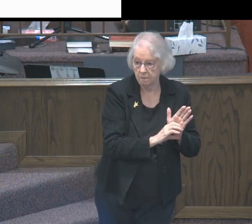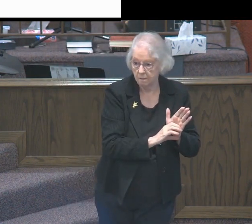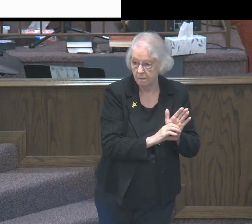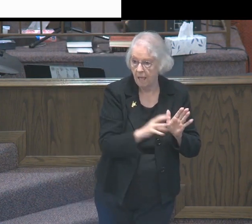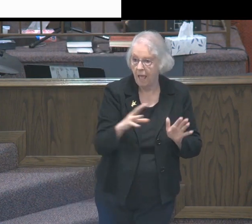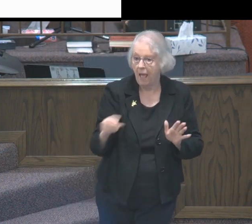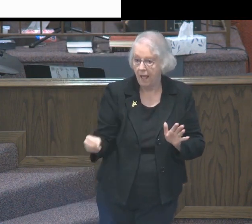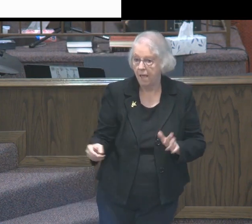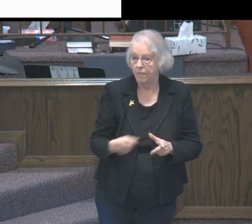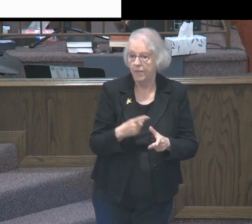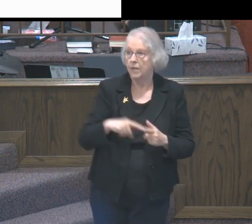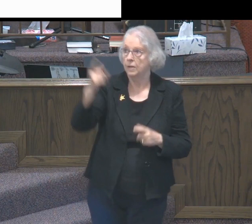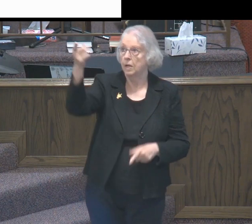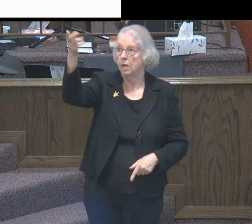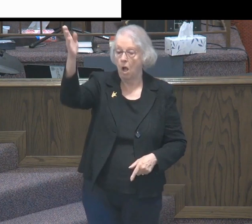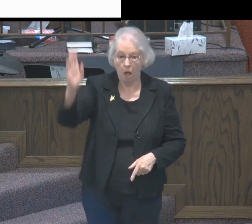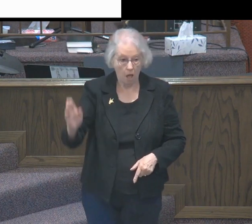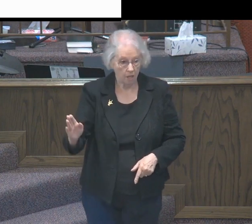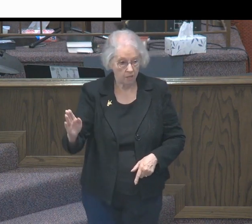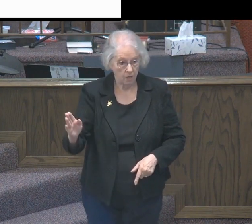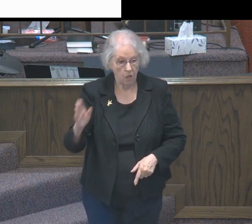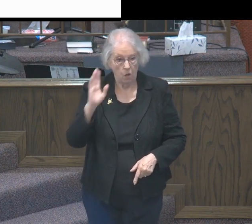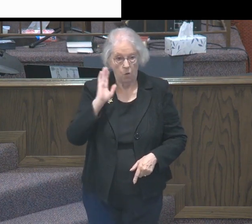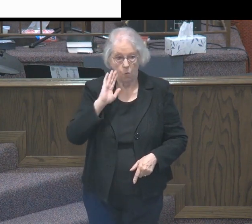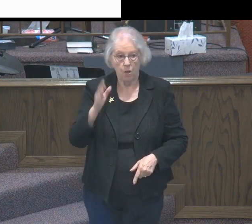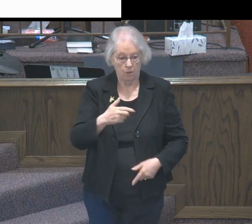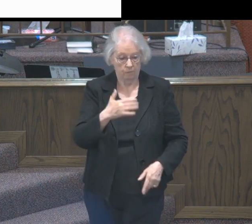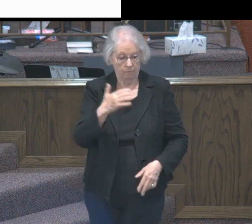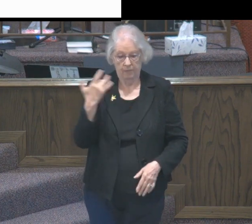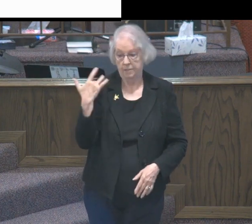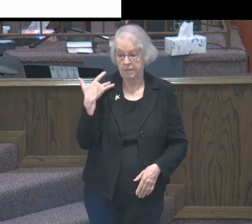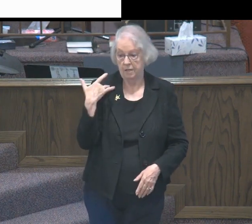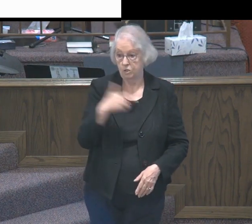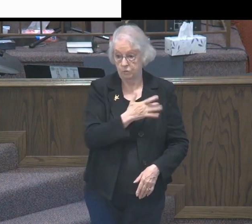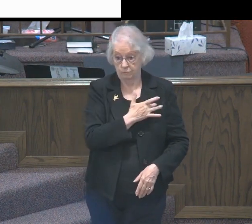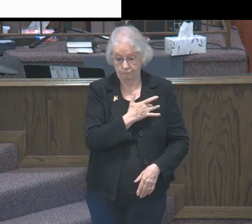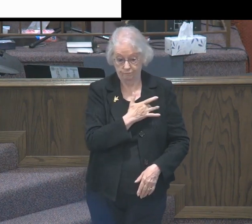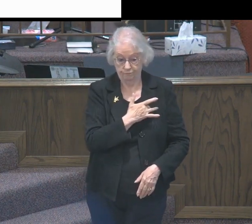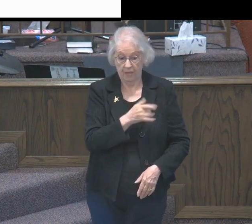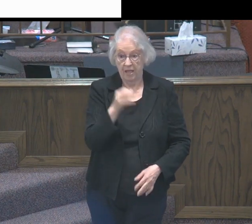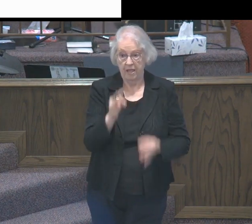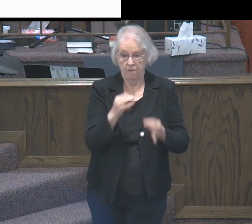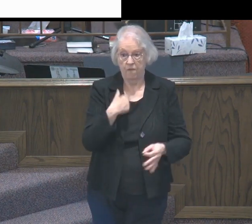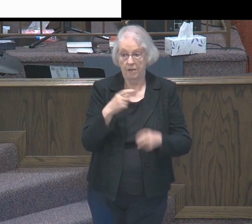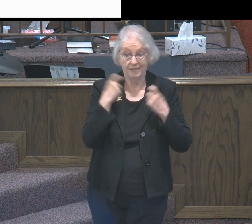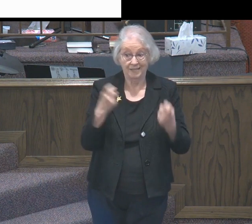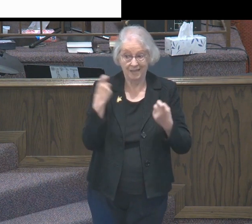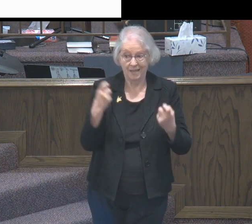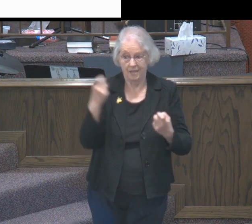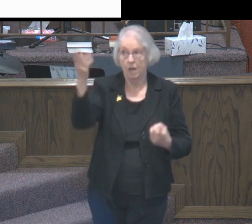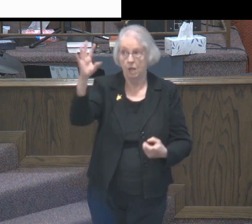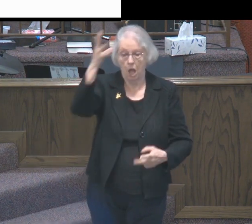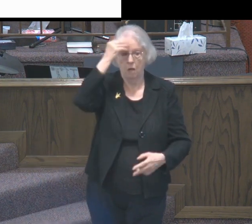I'm going to give it to the church instead. Pretty noble thing, right? Jesus says that transgressing the law